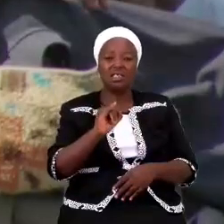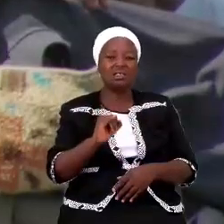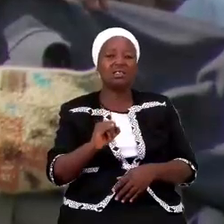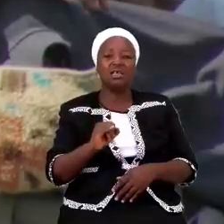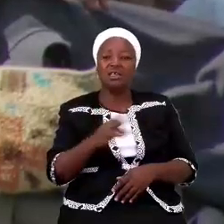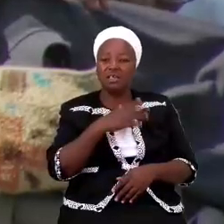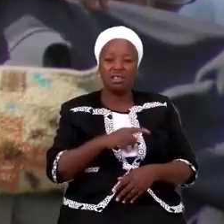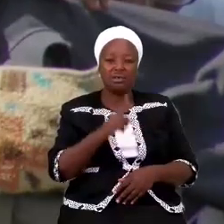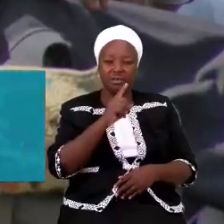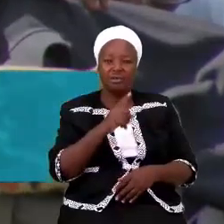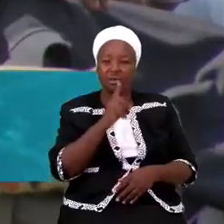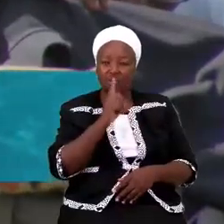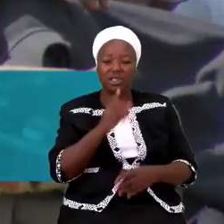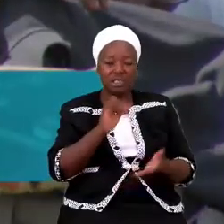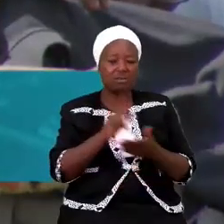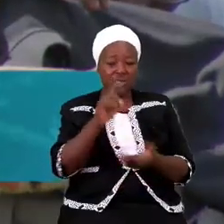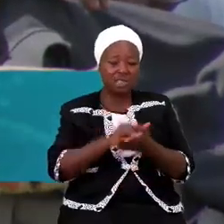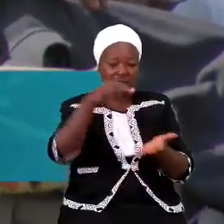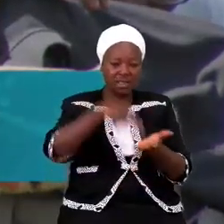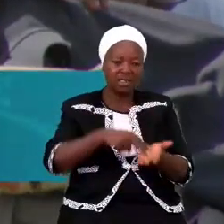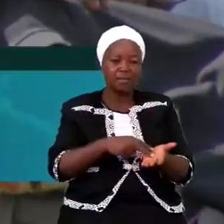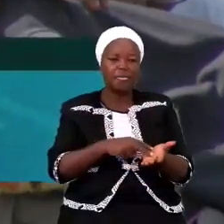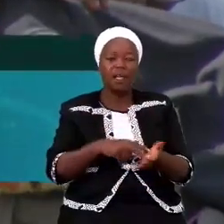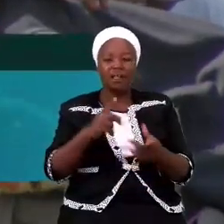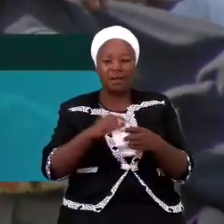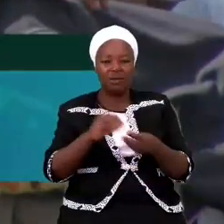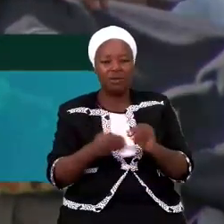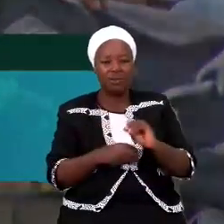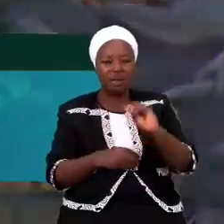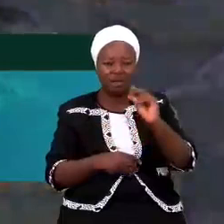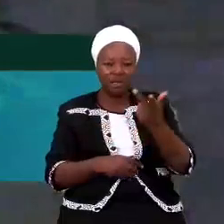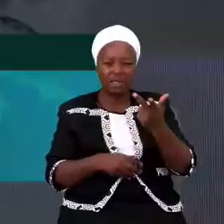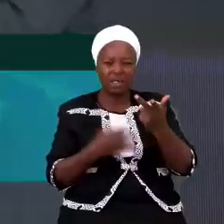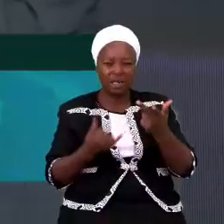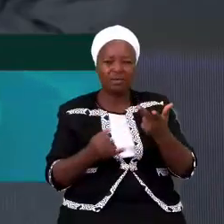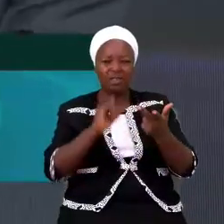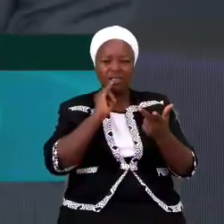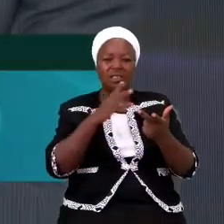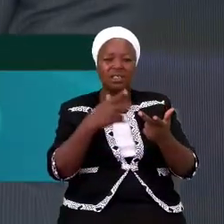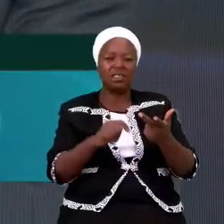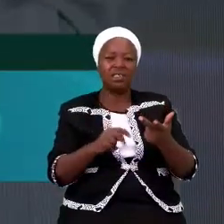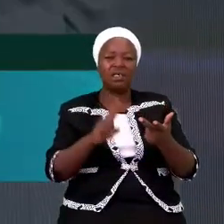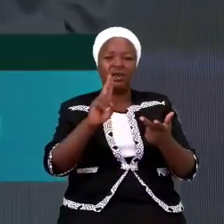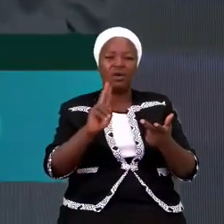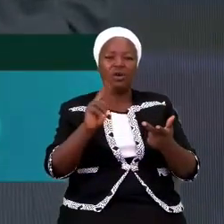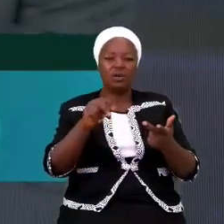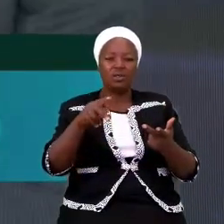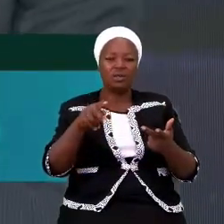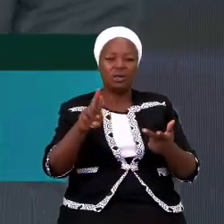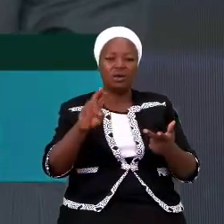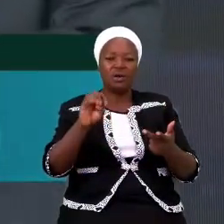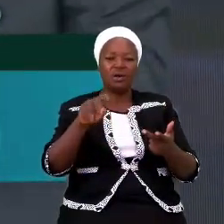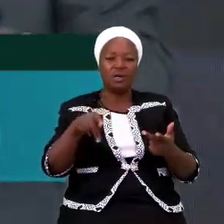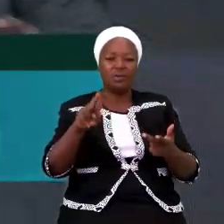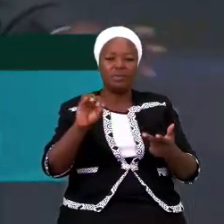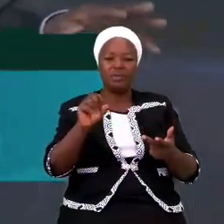love. Unrepressed love. What does that mean? You know, sometimes you love something,